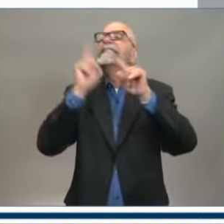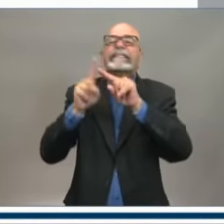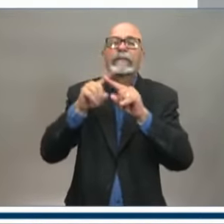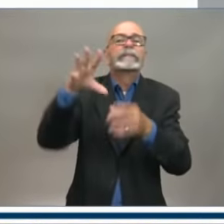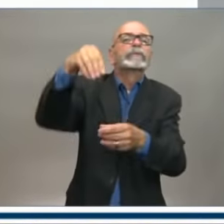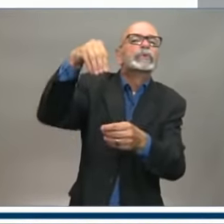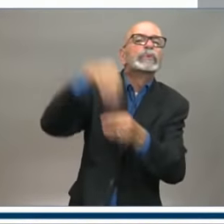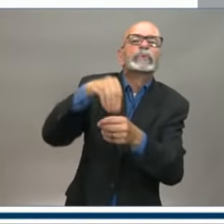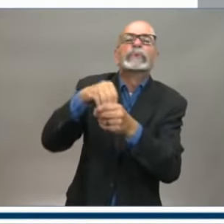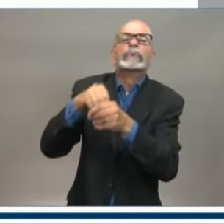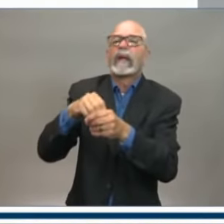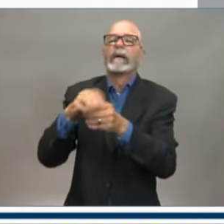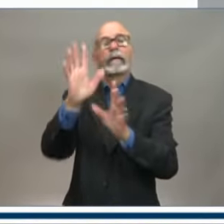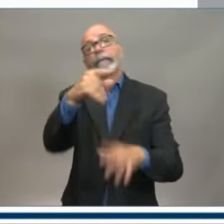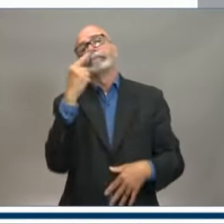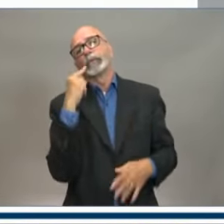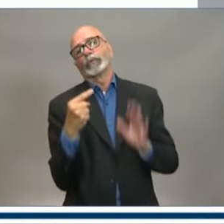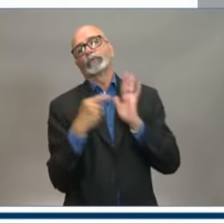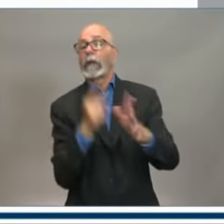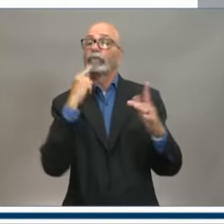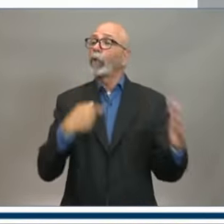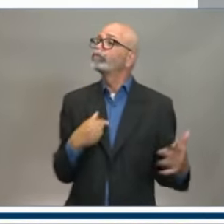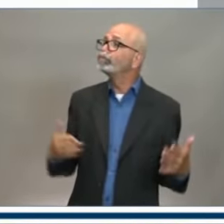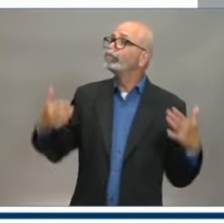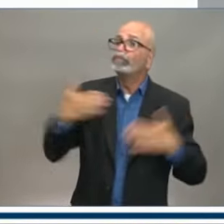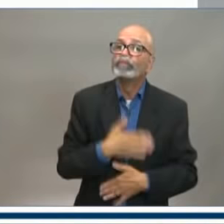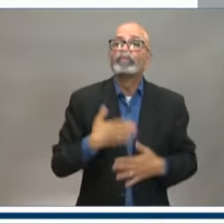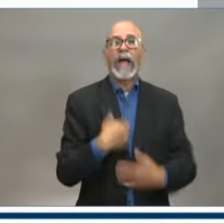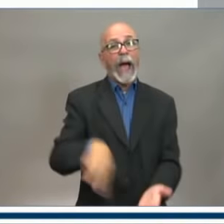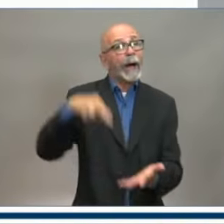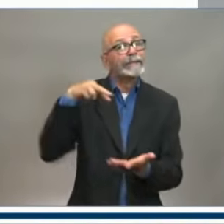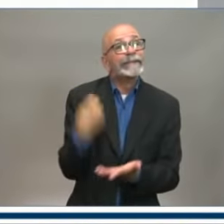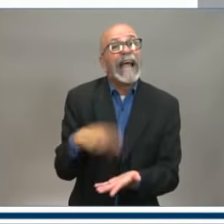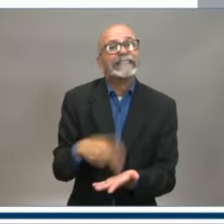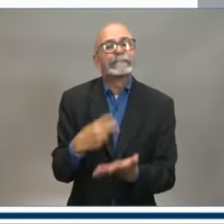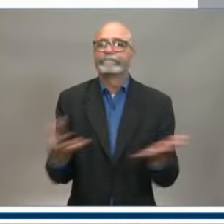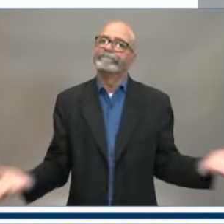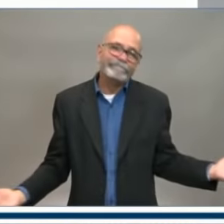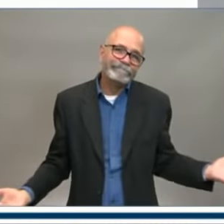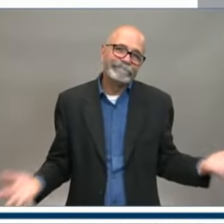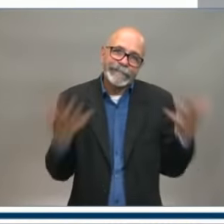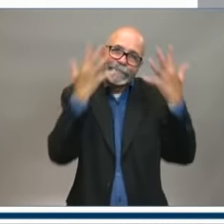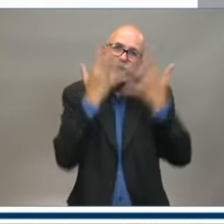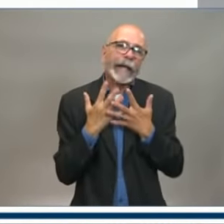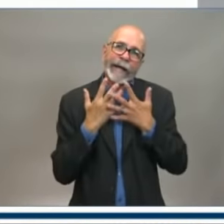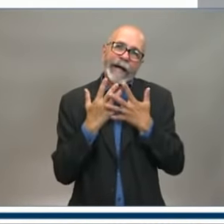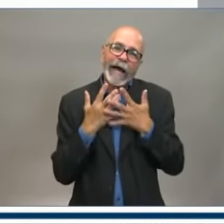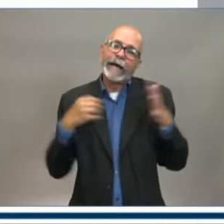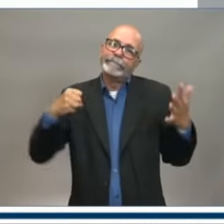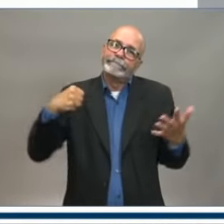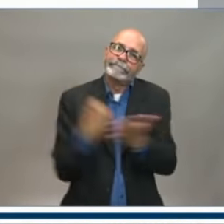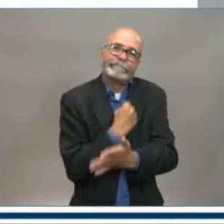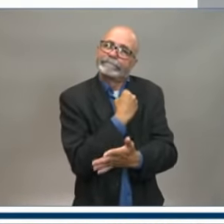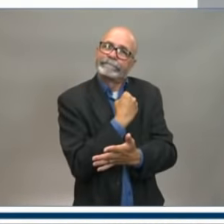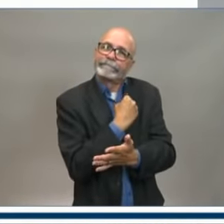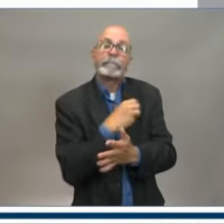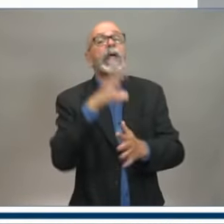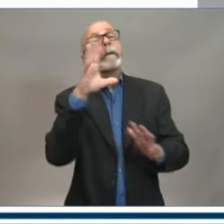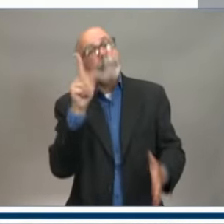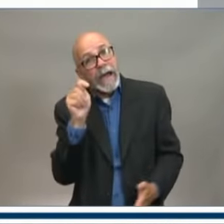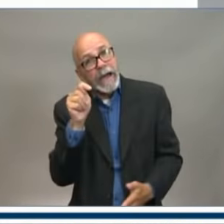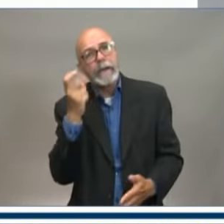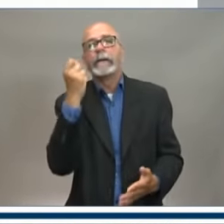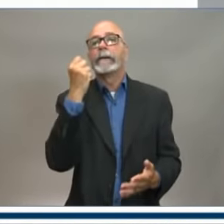of entertainment and dancing. One thing I want to make clear is that certainly people have to understand that the physical